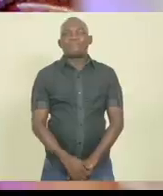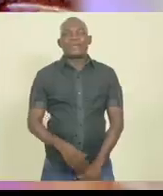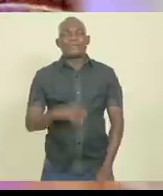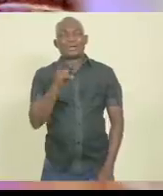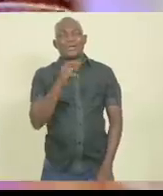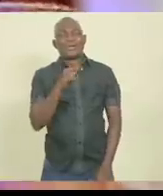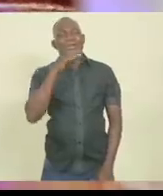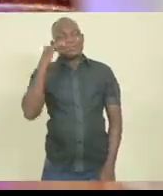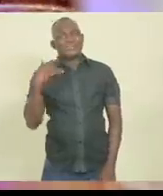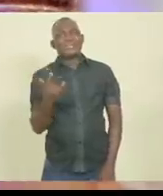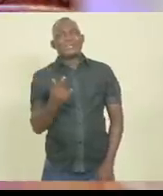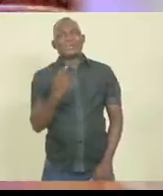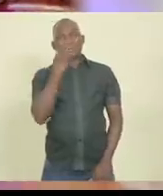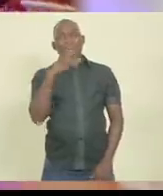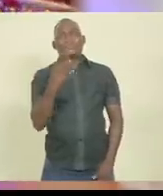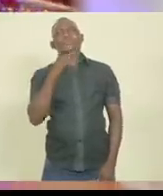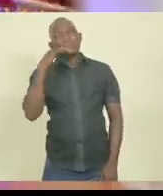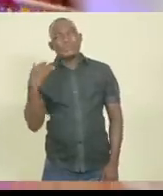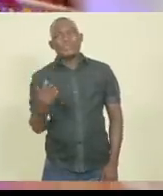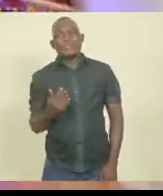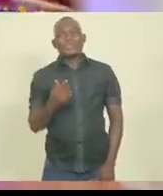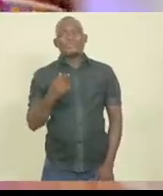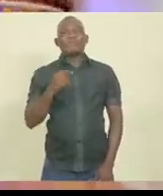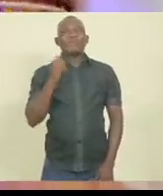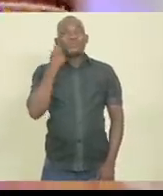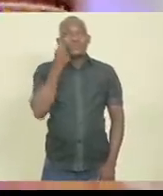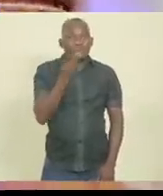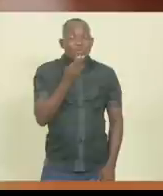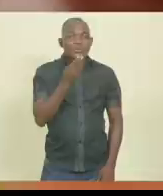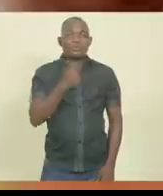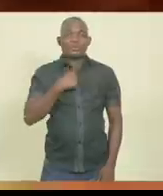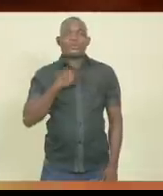Smile. Charlie, very soon, I'll be all yours.